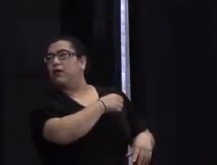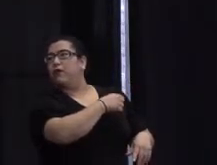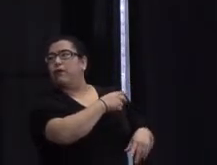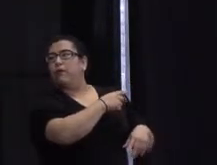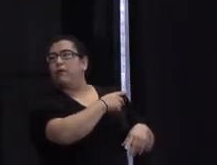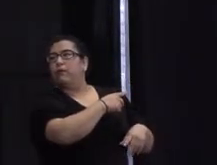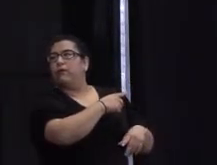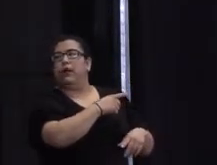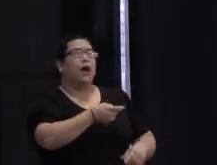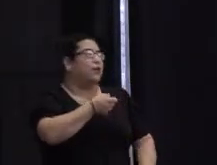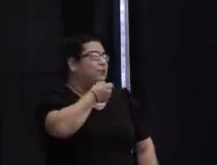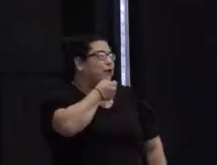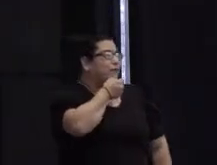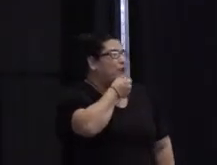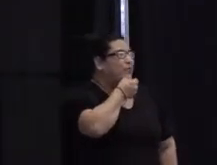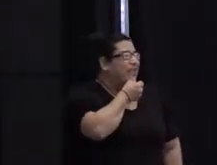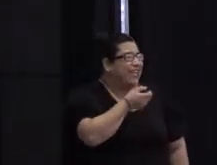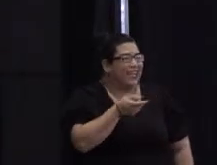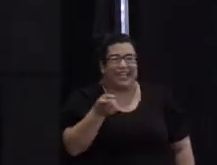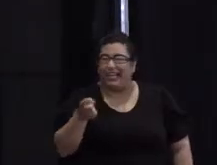That's your microphone.